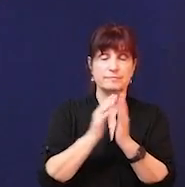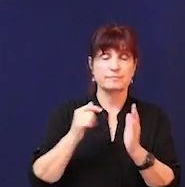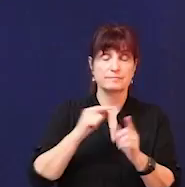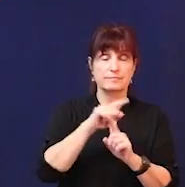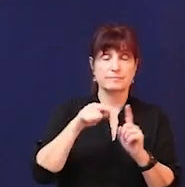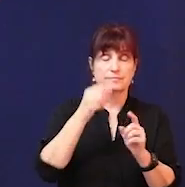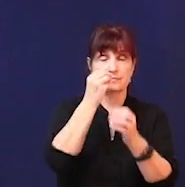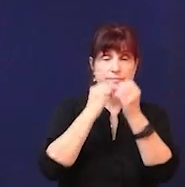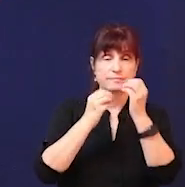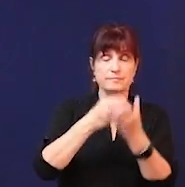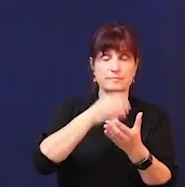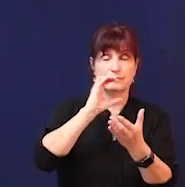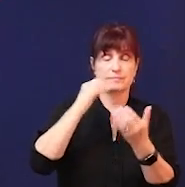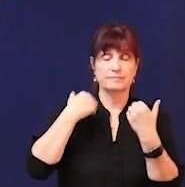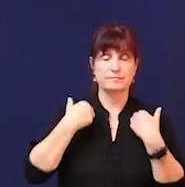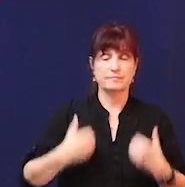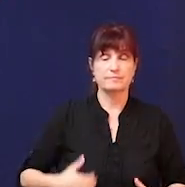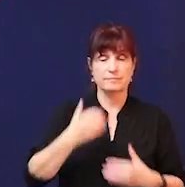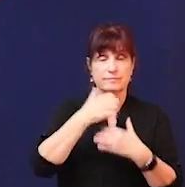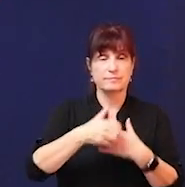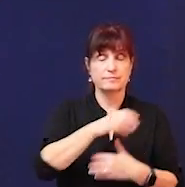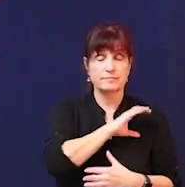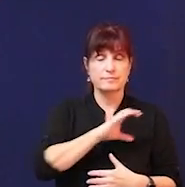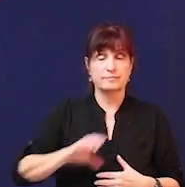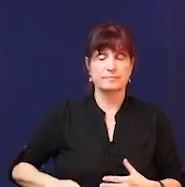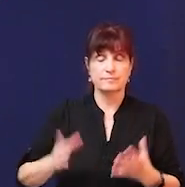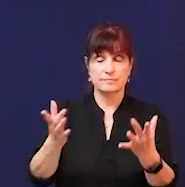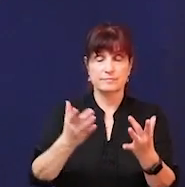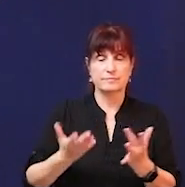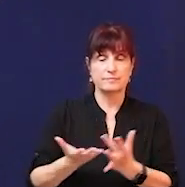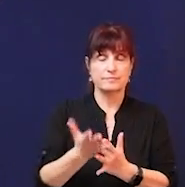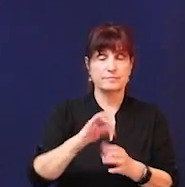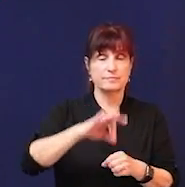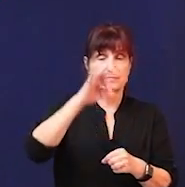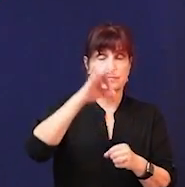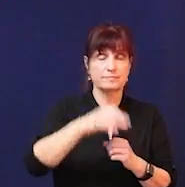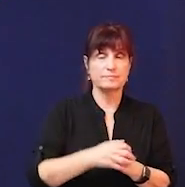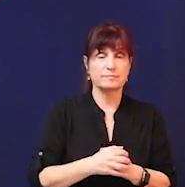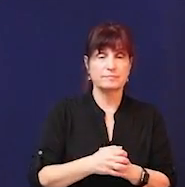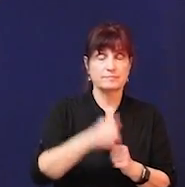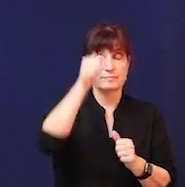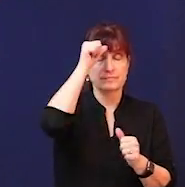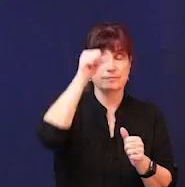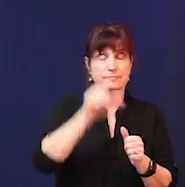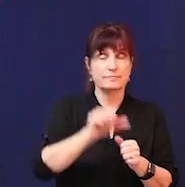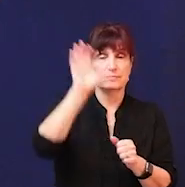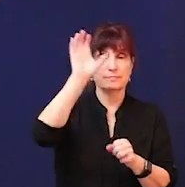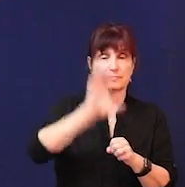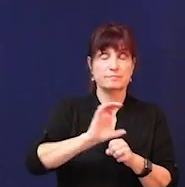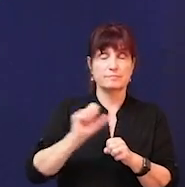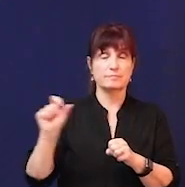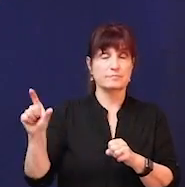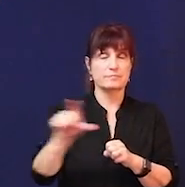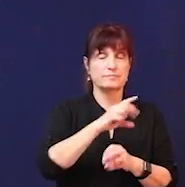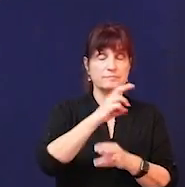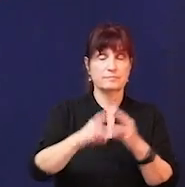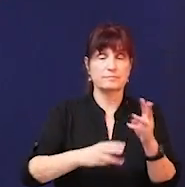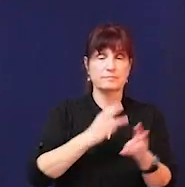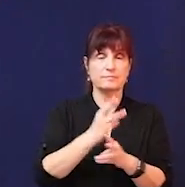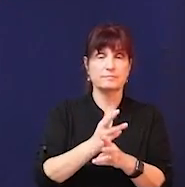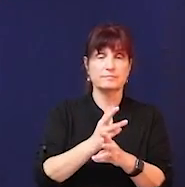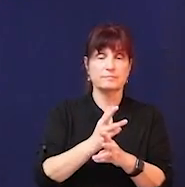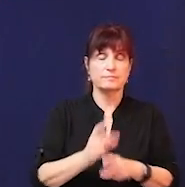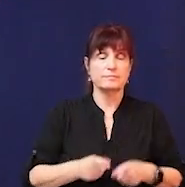body and blood of Christ, we may be gathered into one by the Holy Spirit. Remember, Lord, your church, spread throughout the